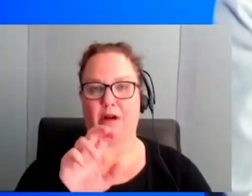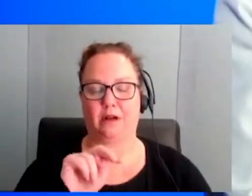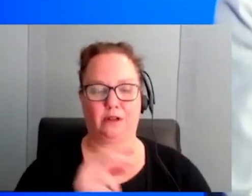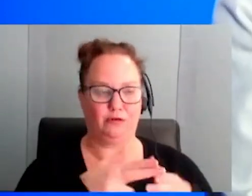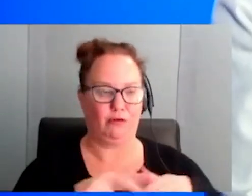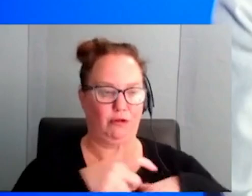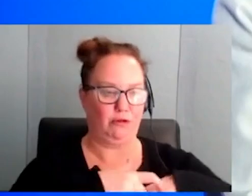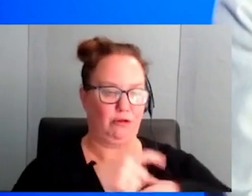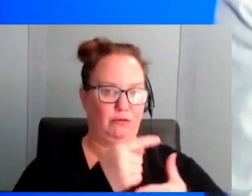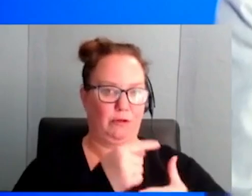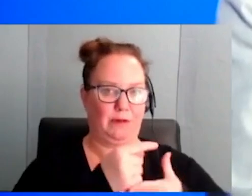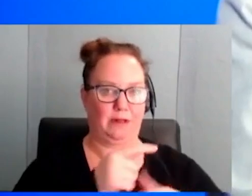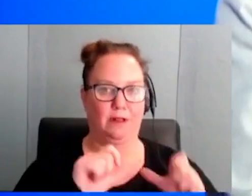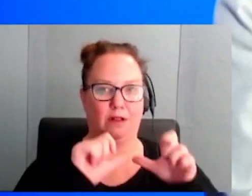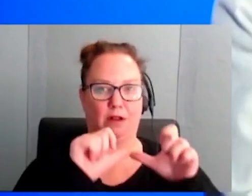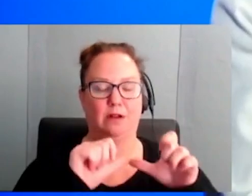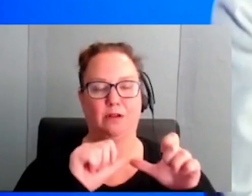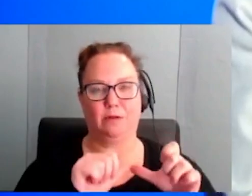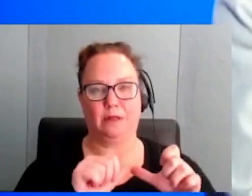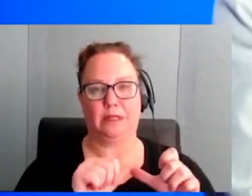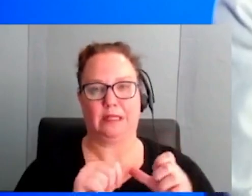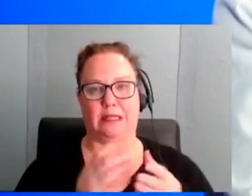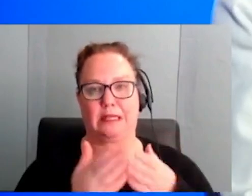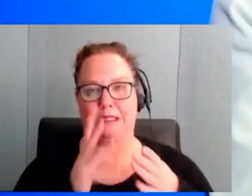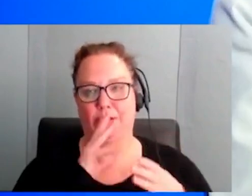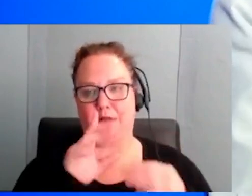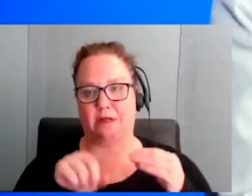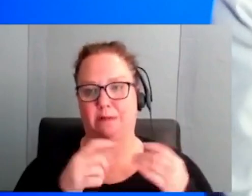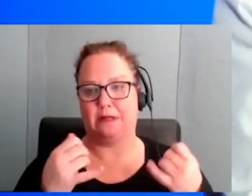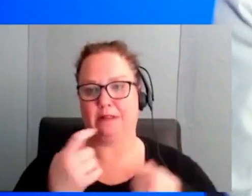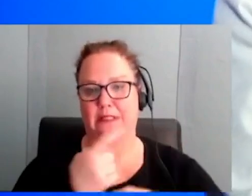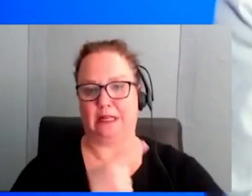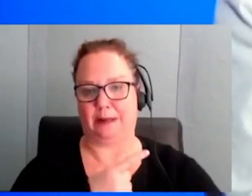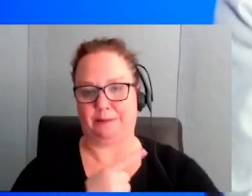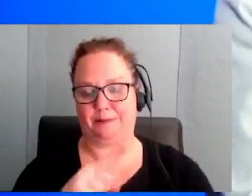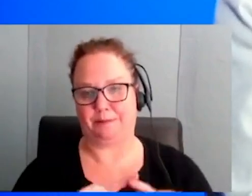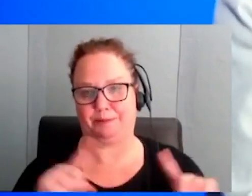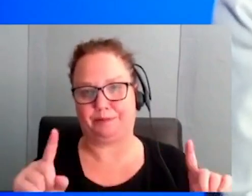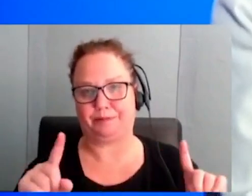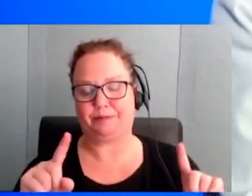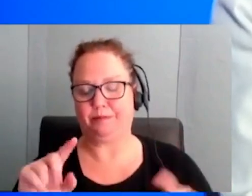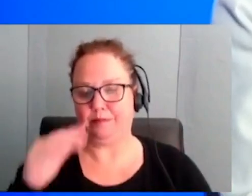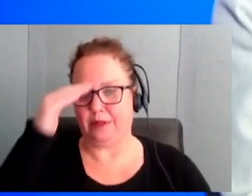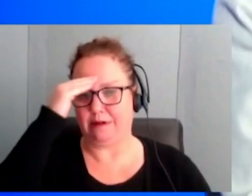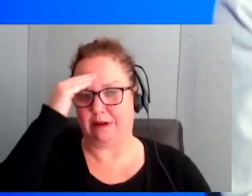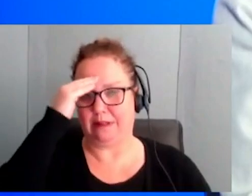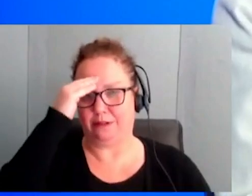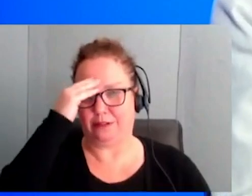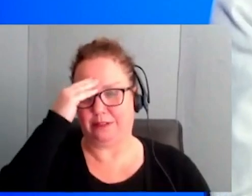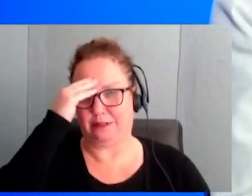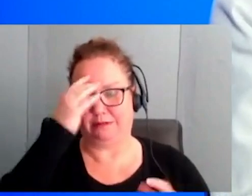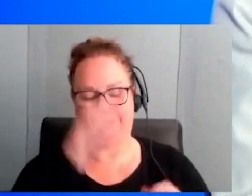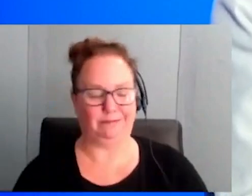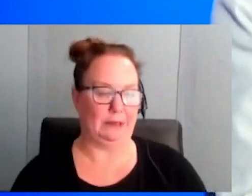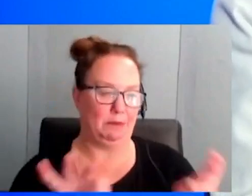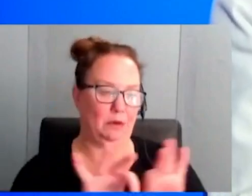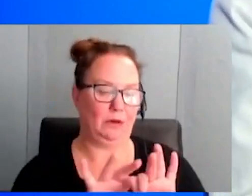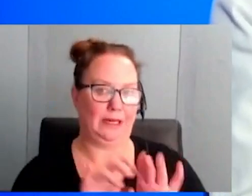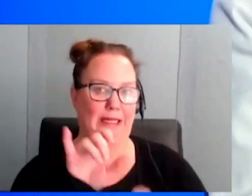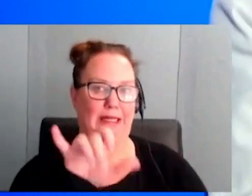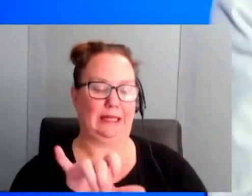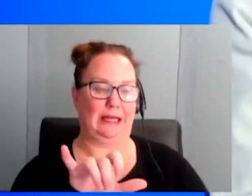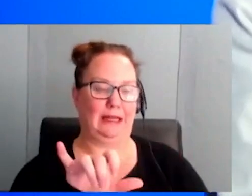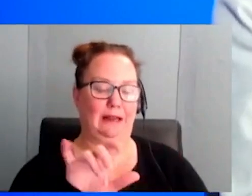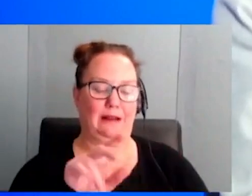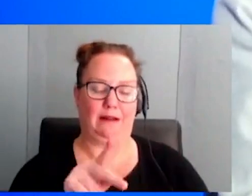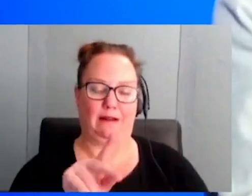obviously the long-term treatments are some of the things we've talked about today. But I just think knowledge is a key here, and people need to understand that fentanyl's here. It's